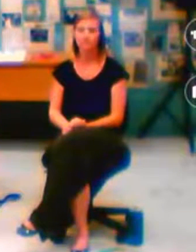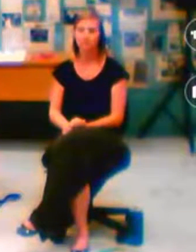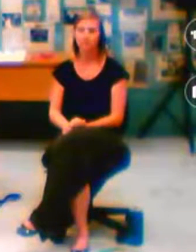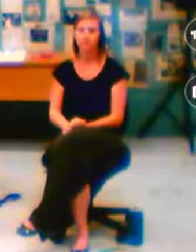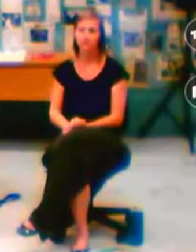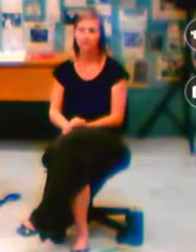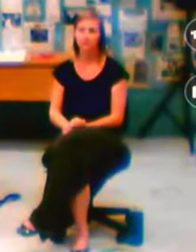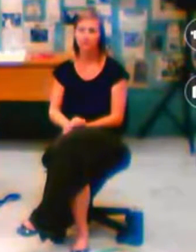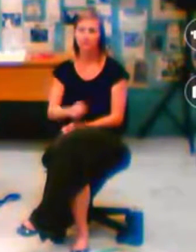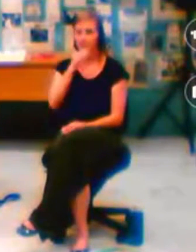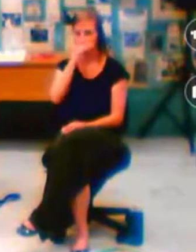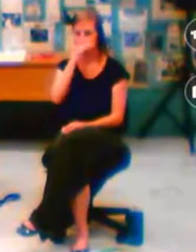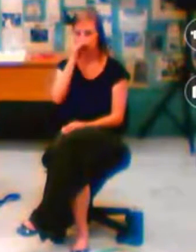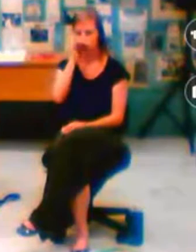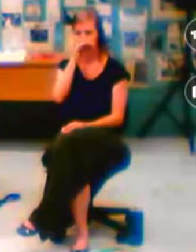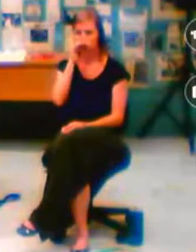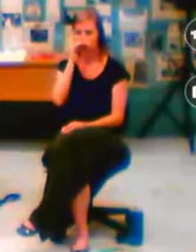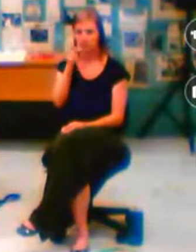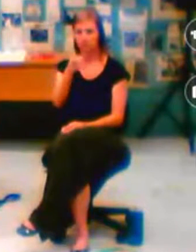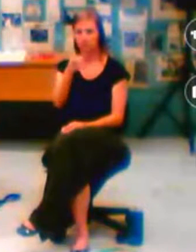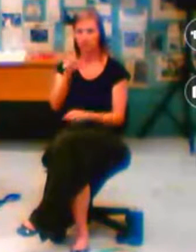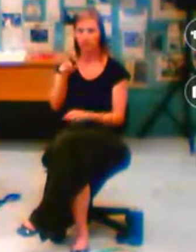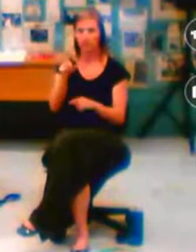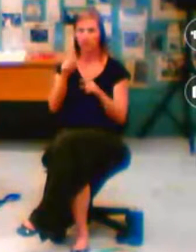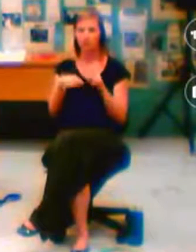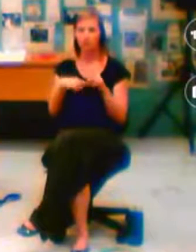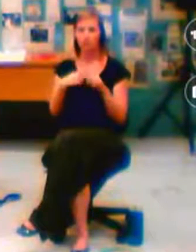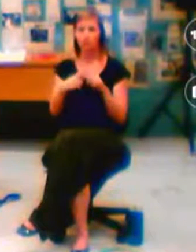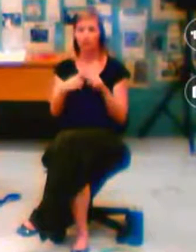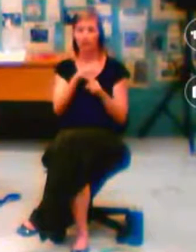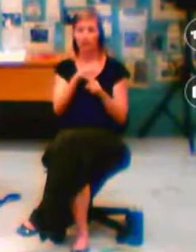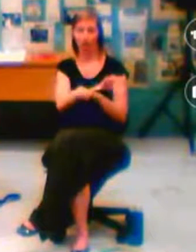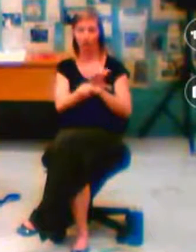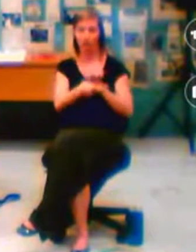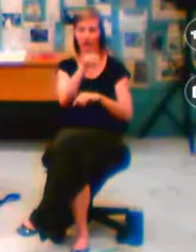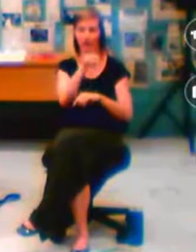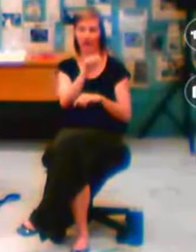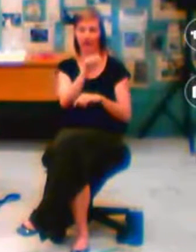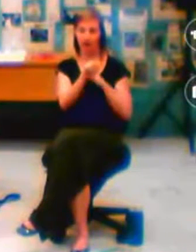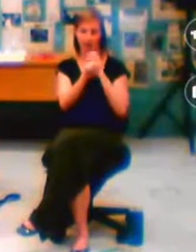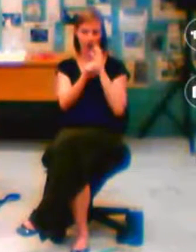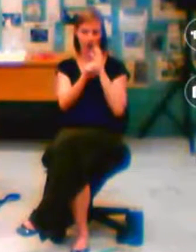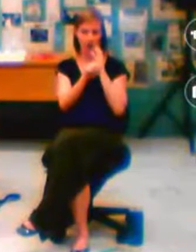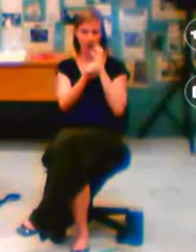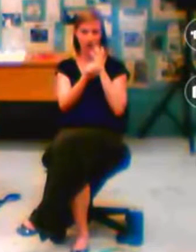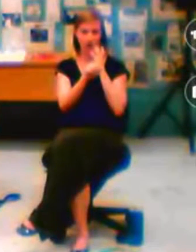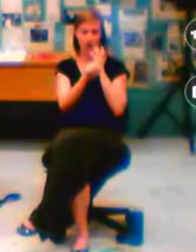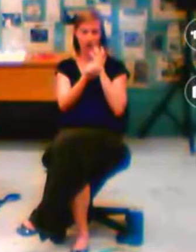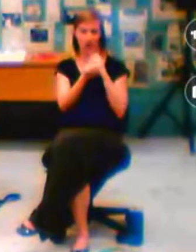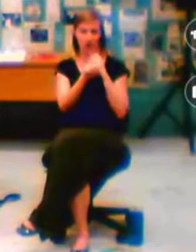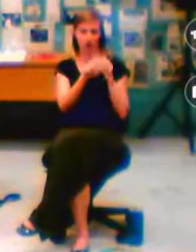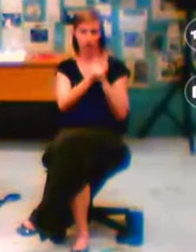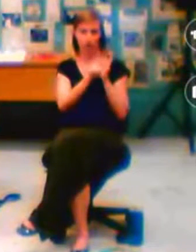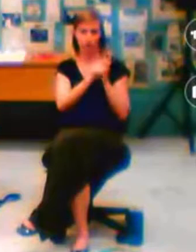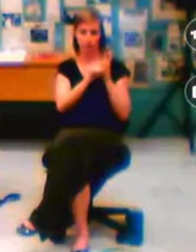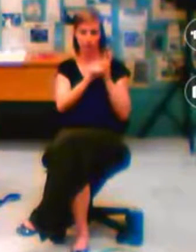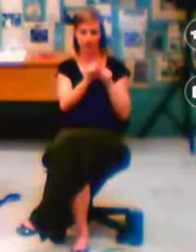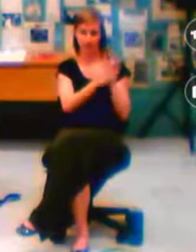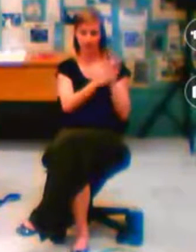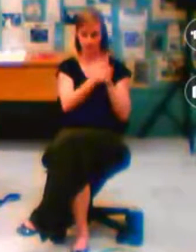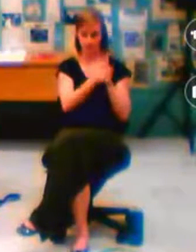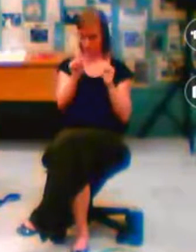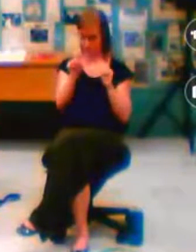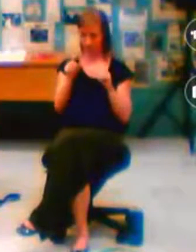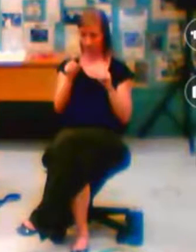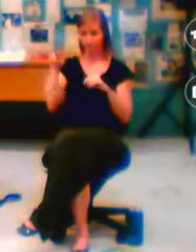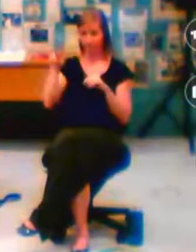politically motivated than the other, or disability motivated. When we were writing, when